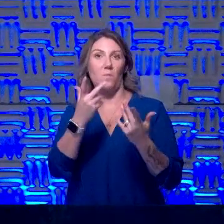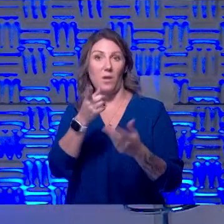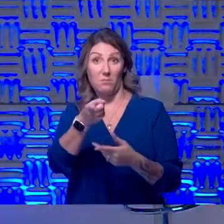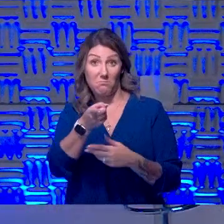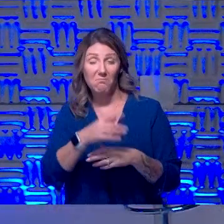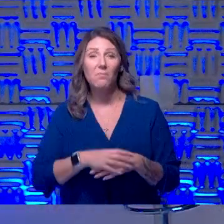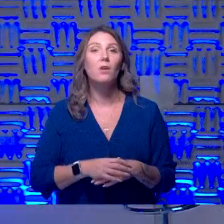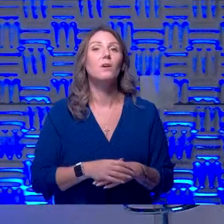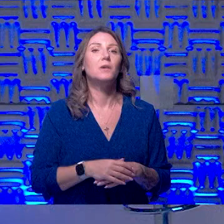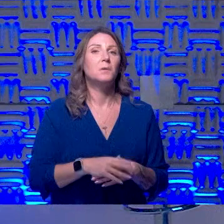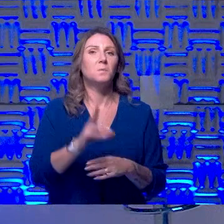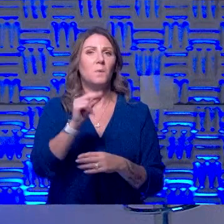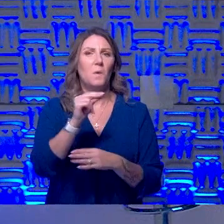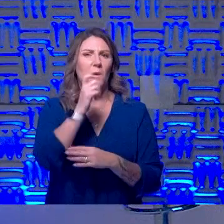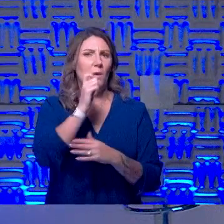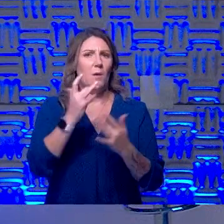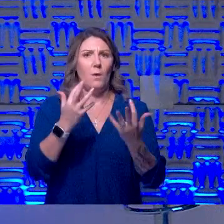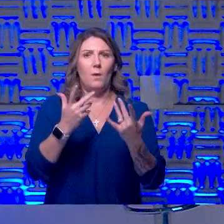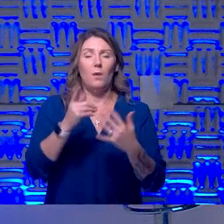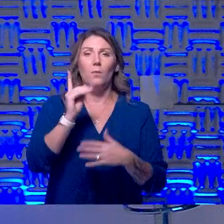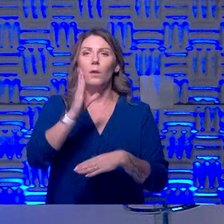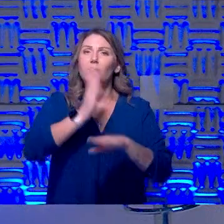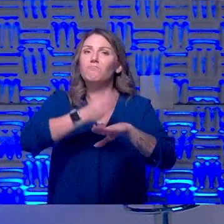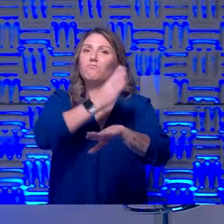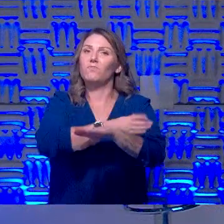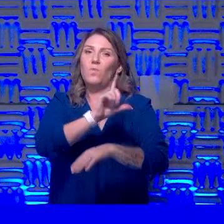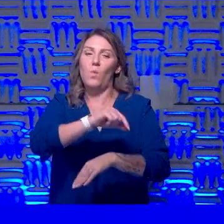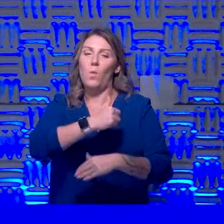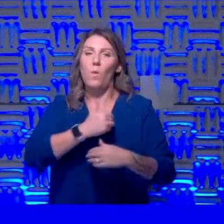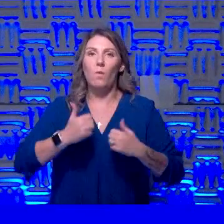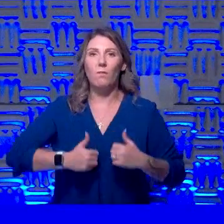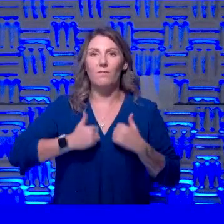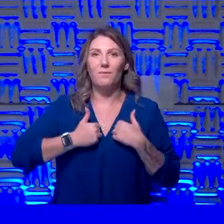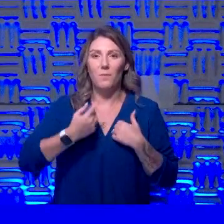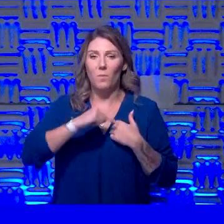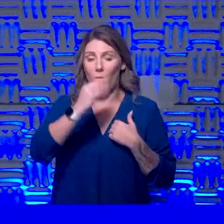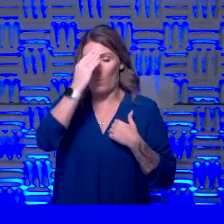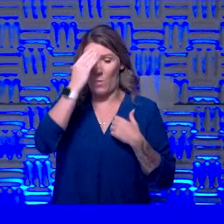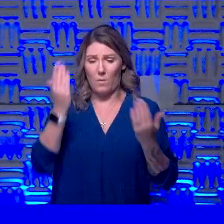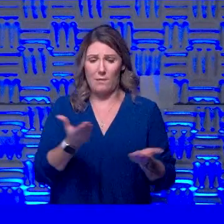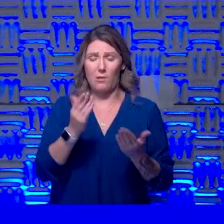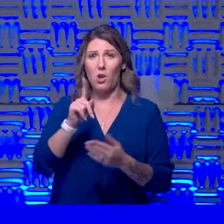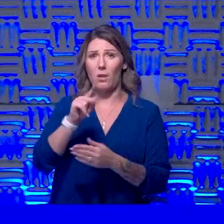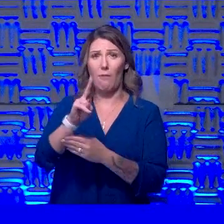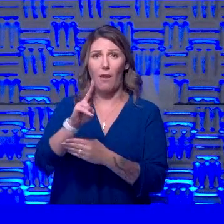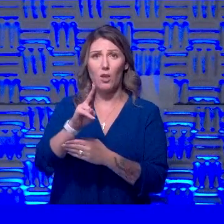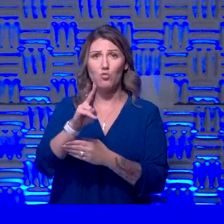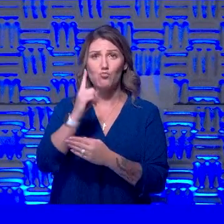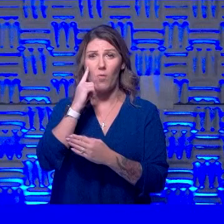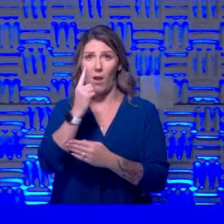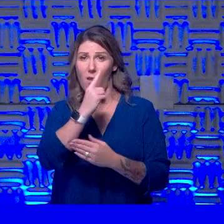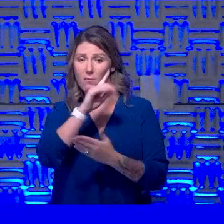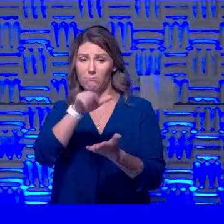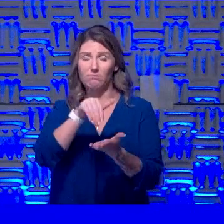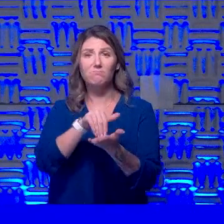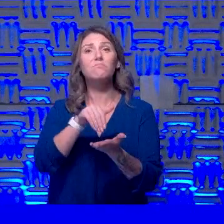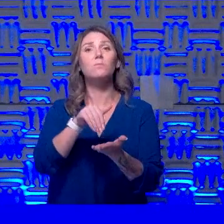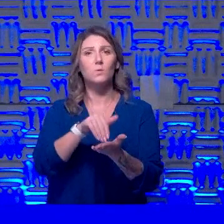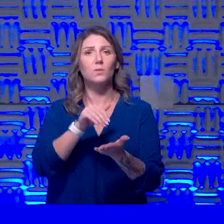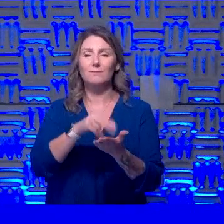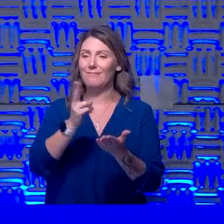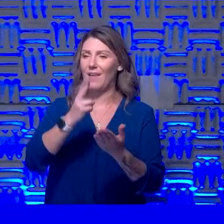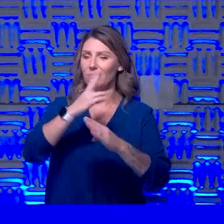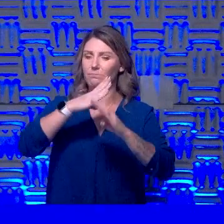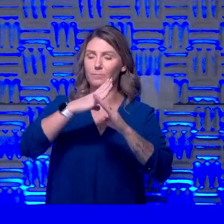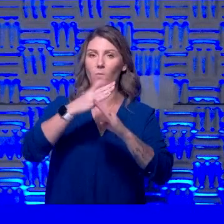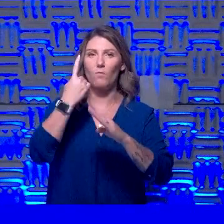Yeah, no, not at all. I think that will improve your quality of life. We know here at our KUI that everybody is taking the highest precautions for protection